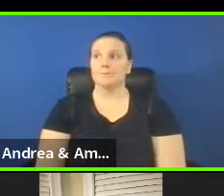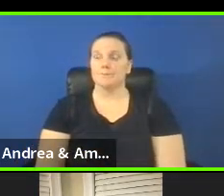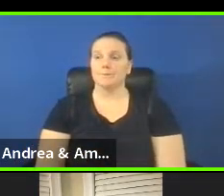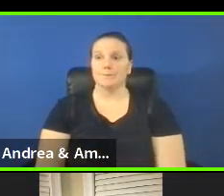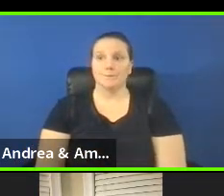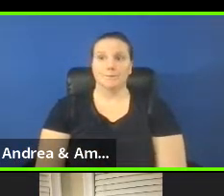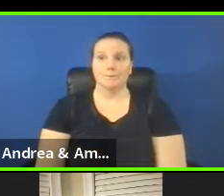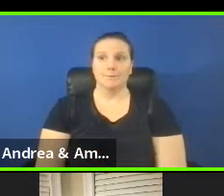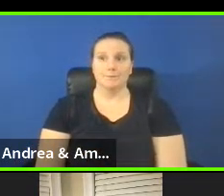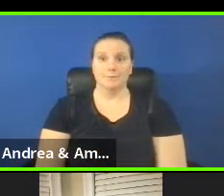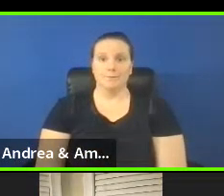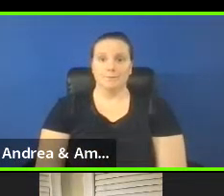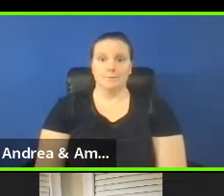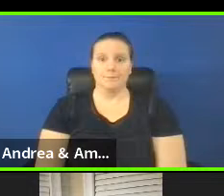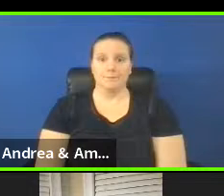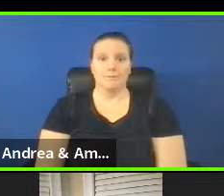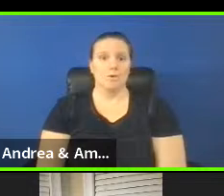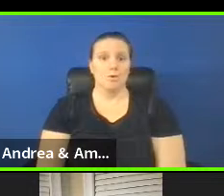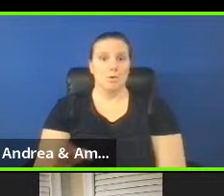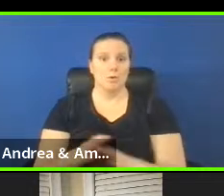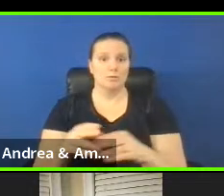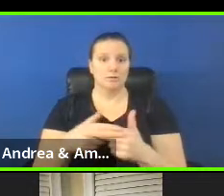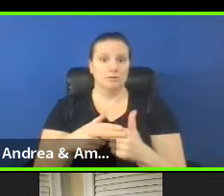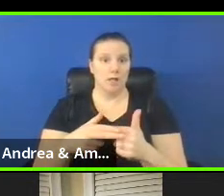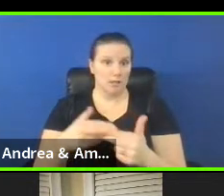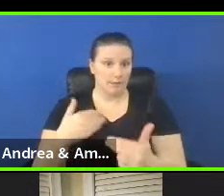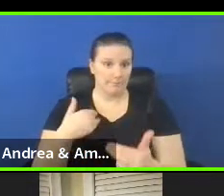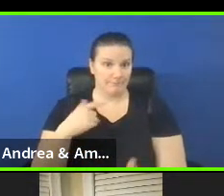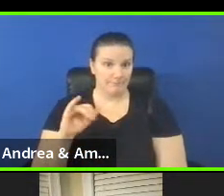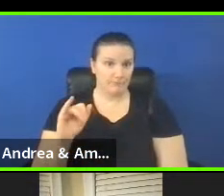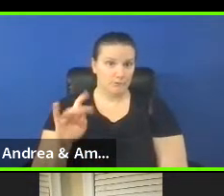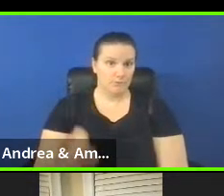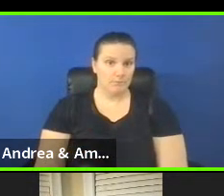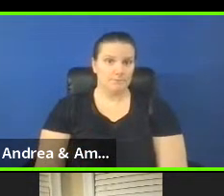And do we have a closing slide, Jake?